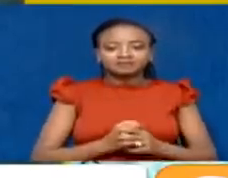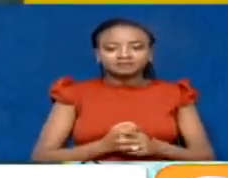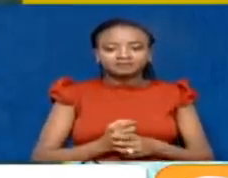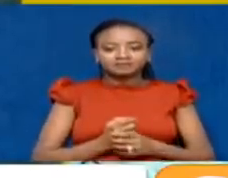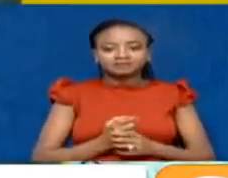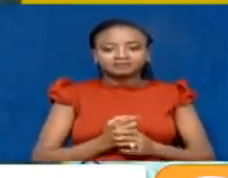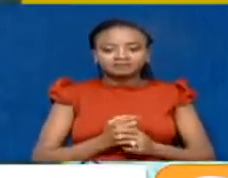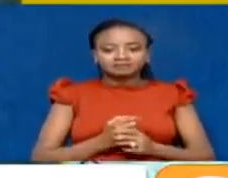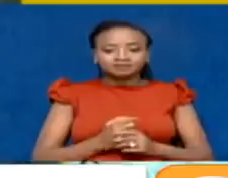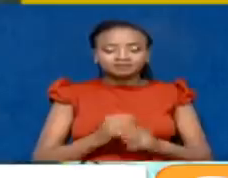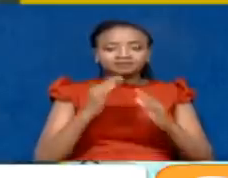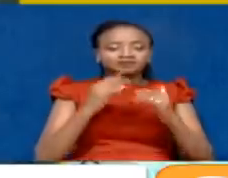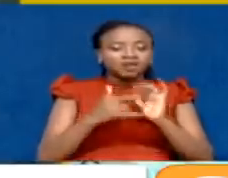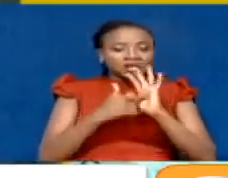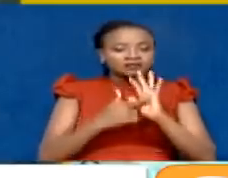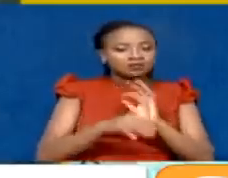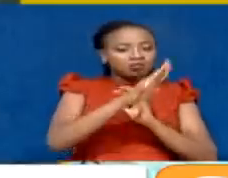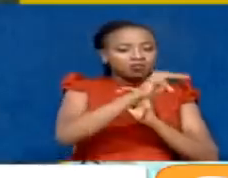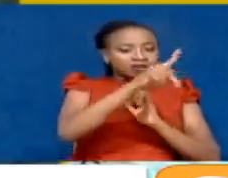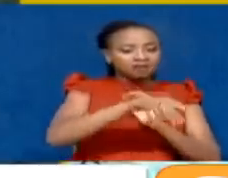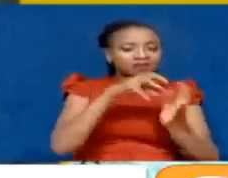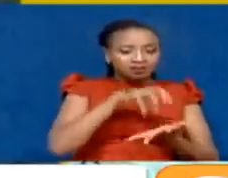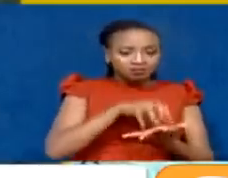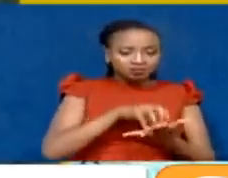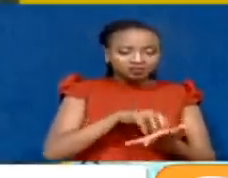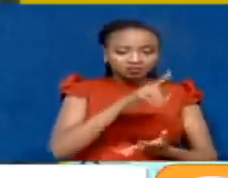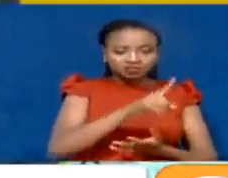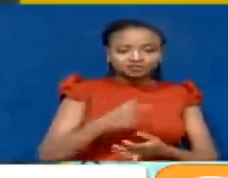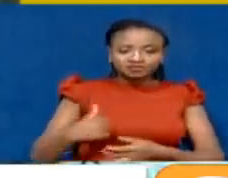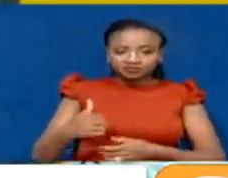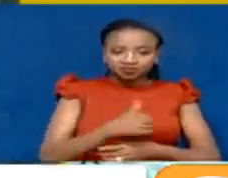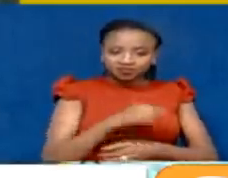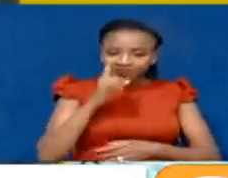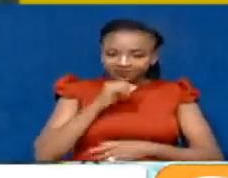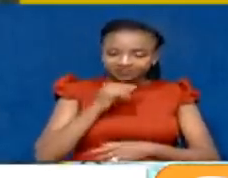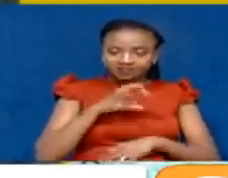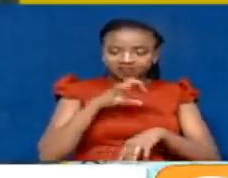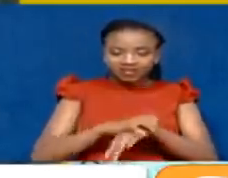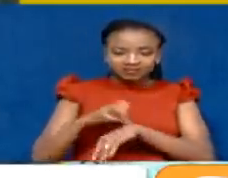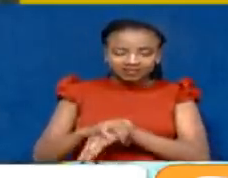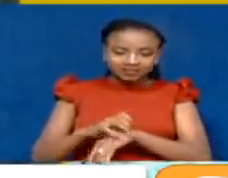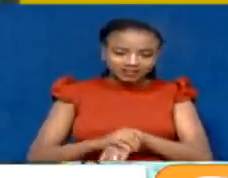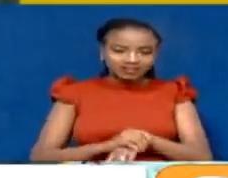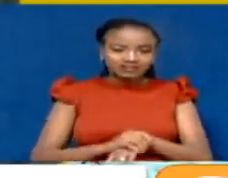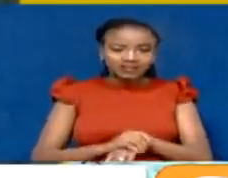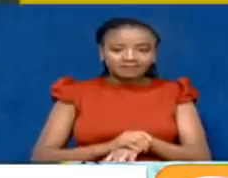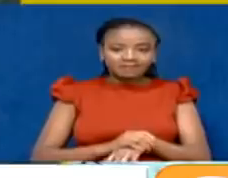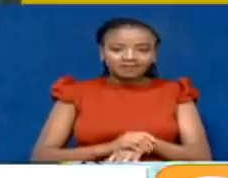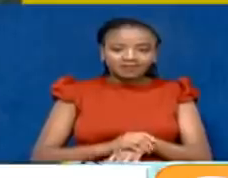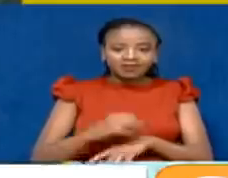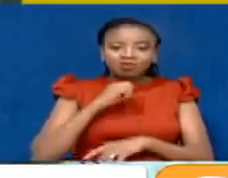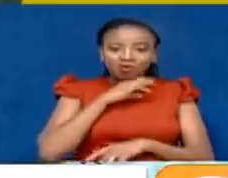of the position of member of parliament, we have received dispute in respect to